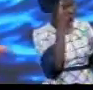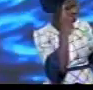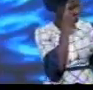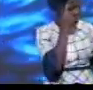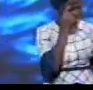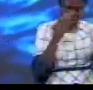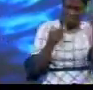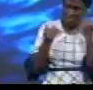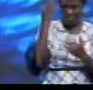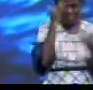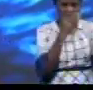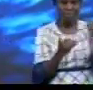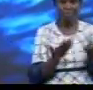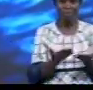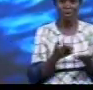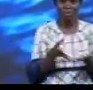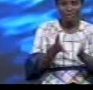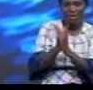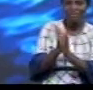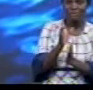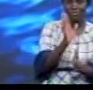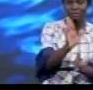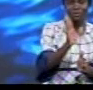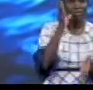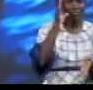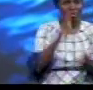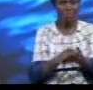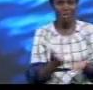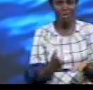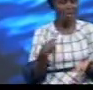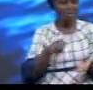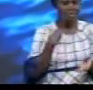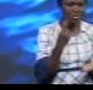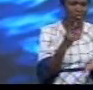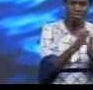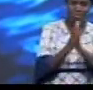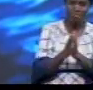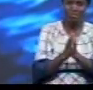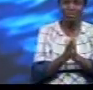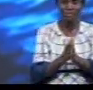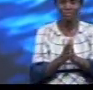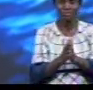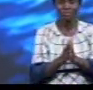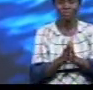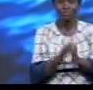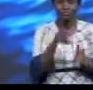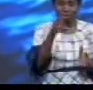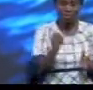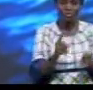is this? We've always prayed, and God, that one will not charge the battery. Plug it